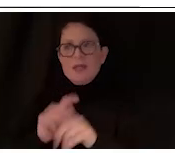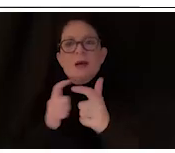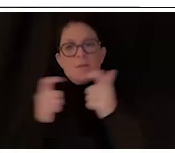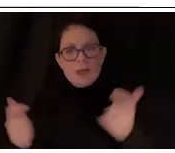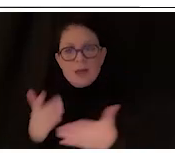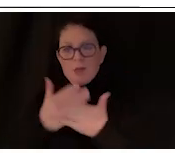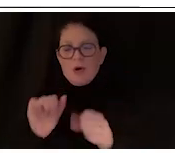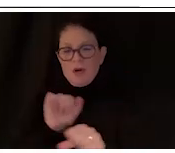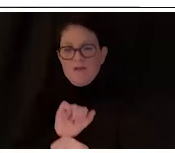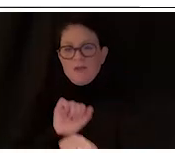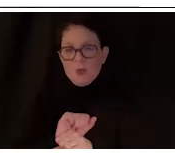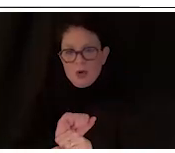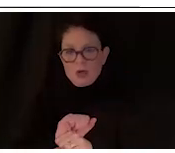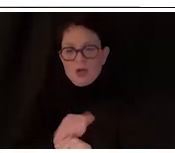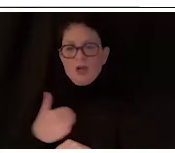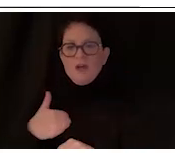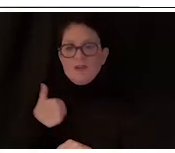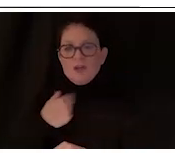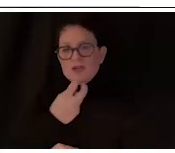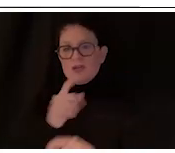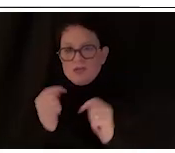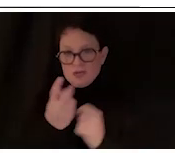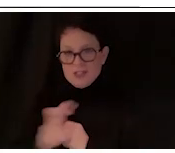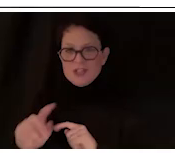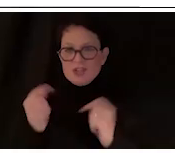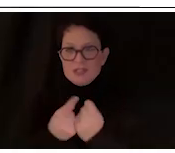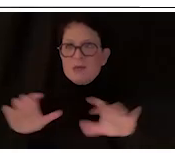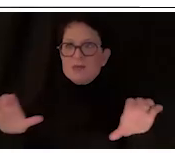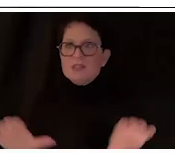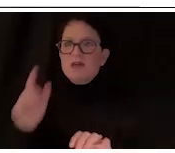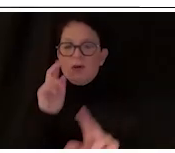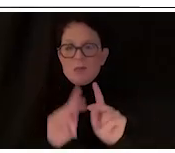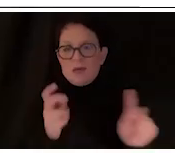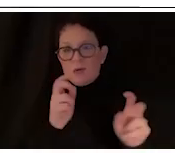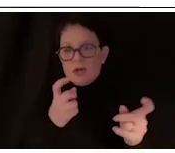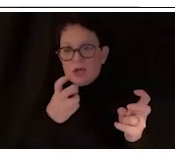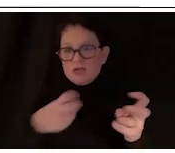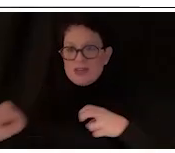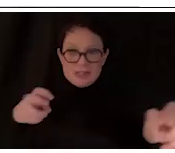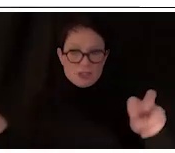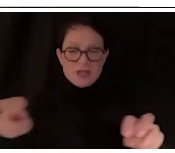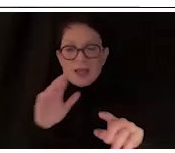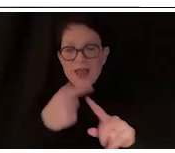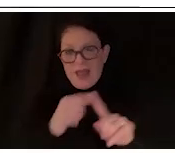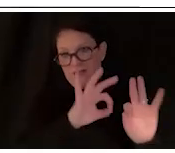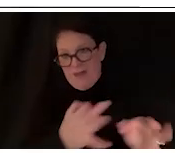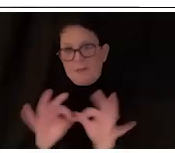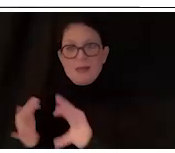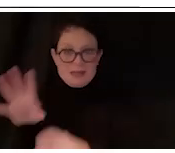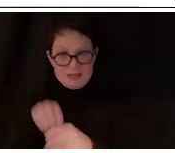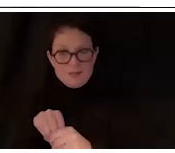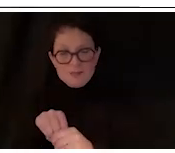of the work the Youth in Transition team has done with people transitioning and their families, because